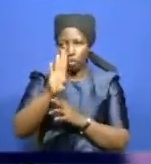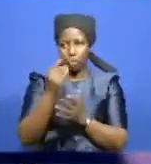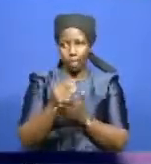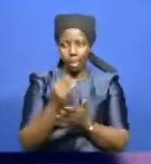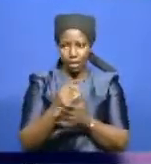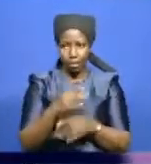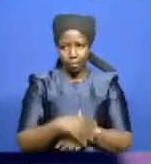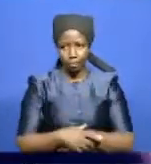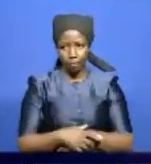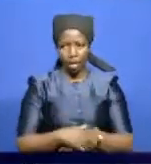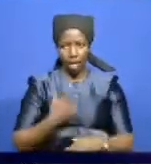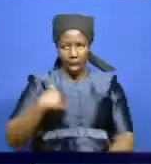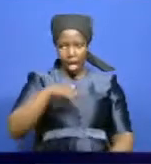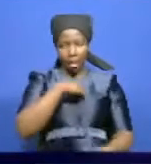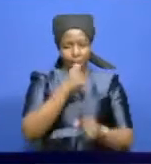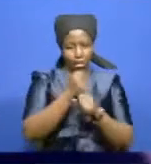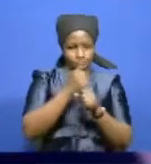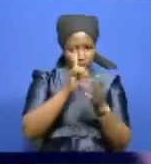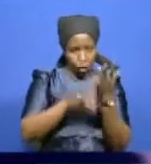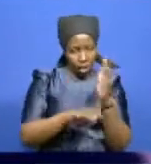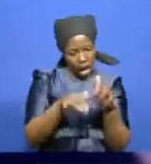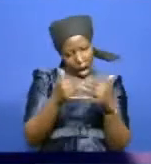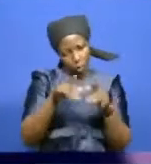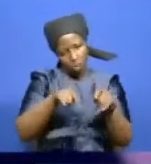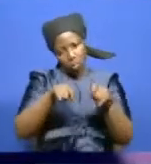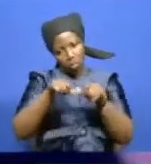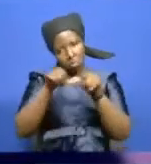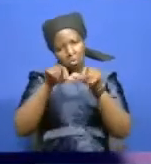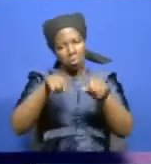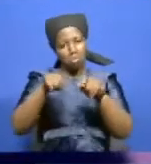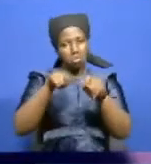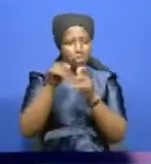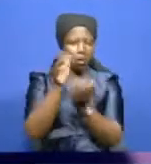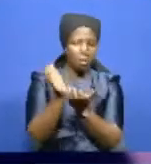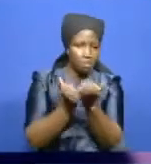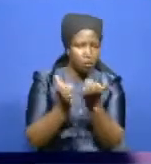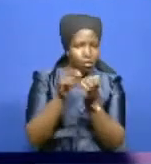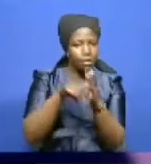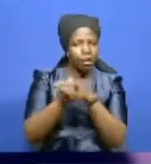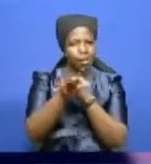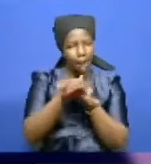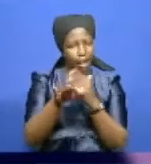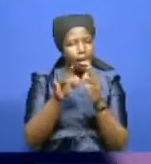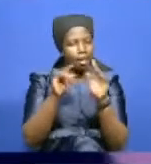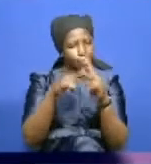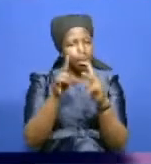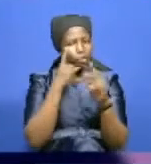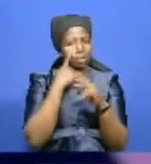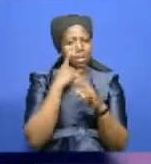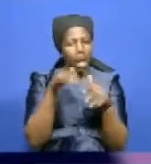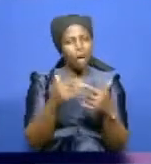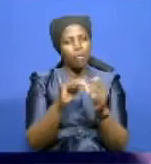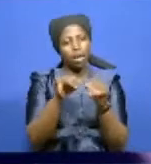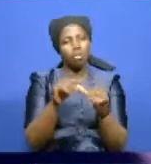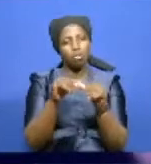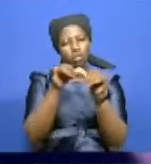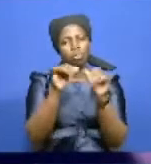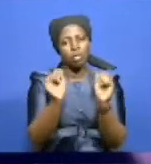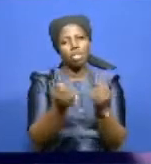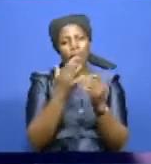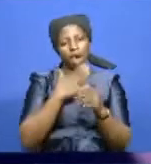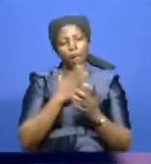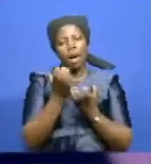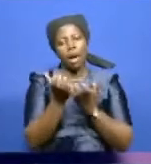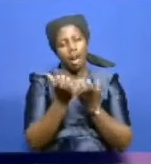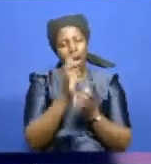a restore, which is how do we continue to run the business in this environment and start to see how we can continue to service our clients and to